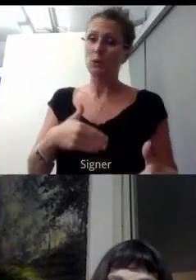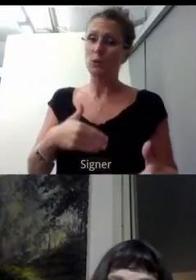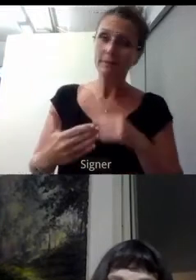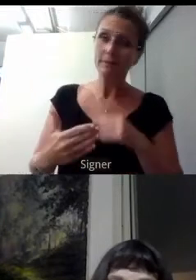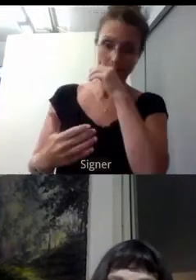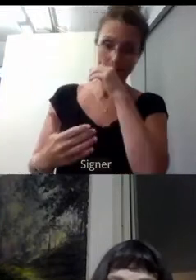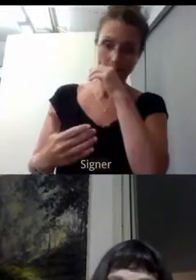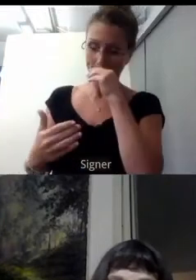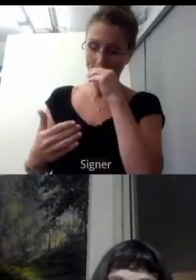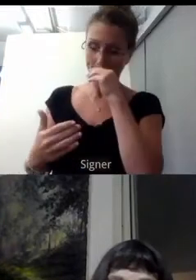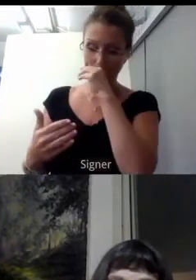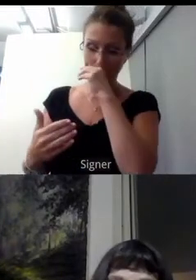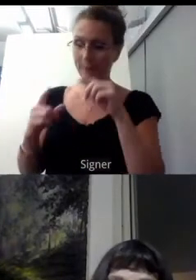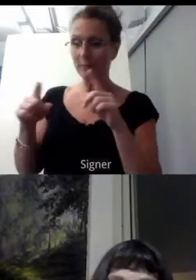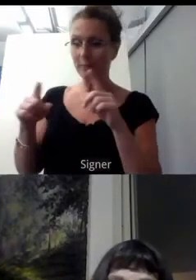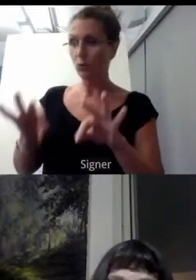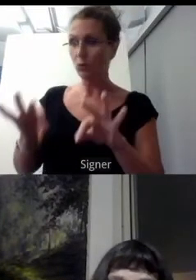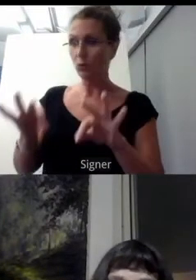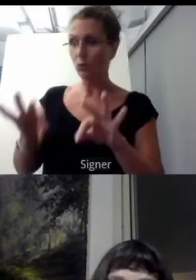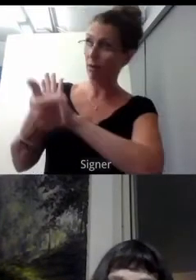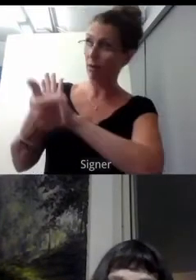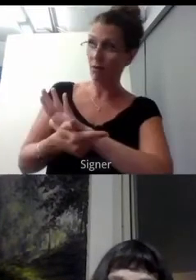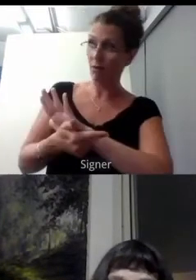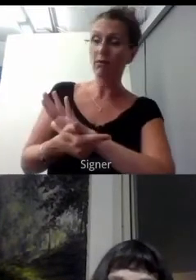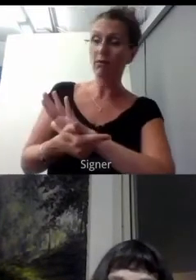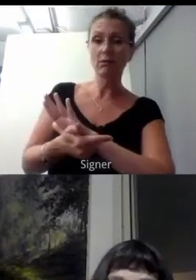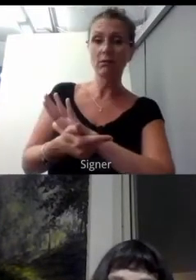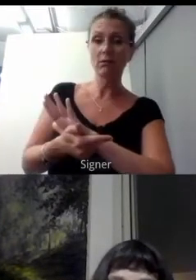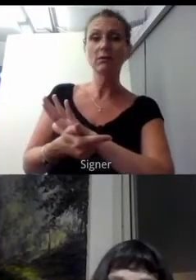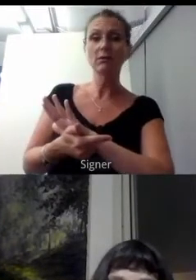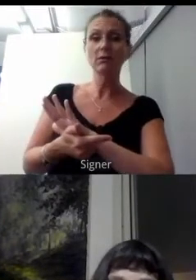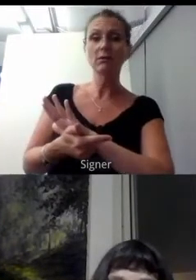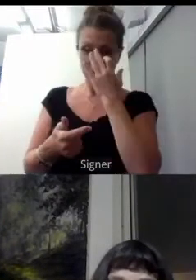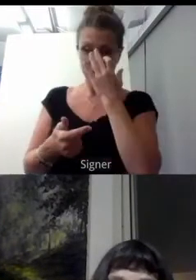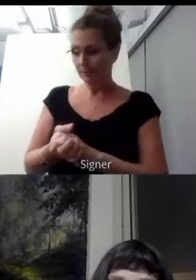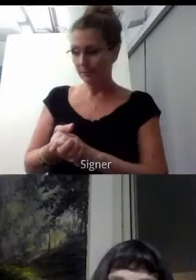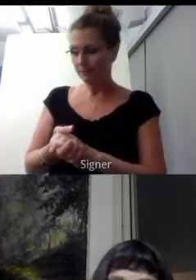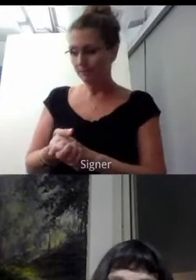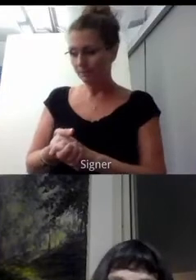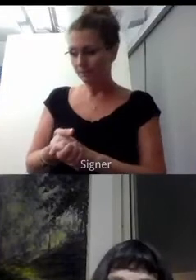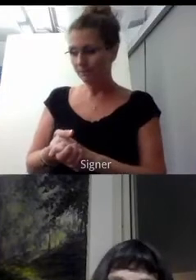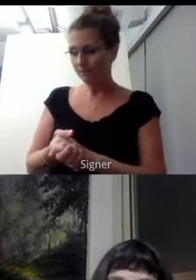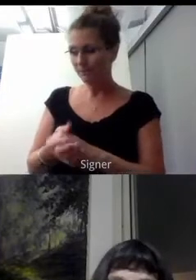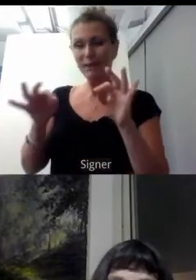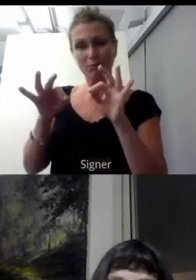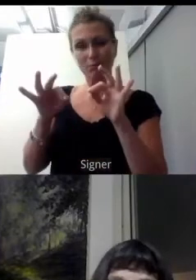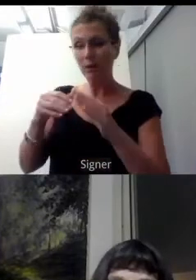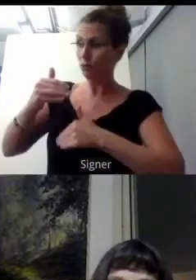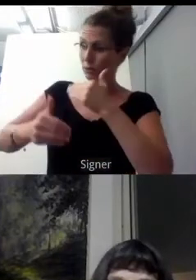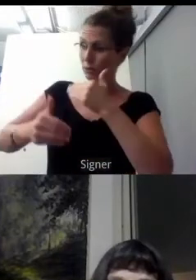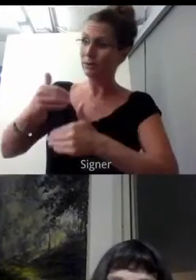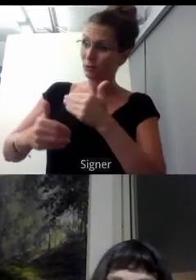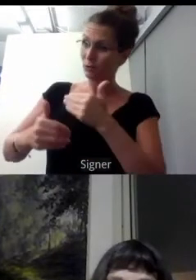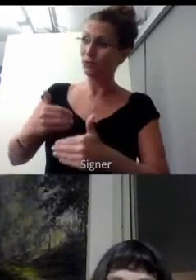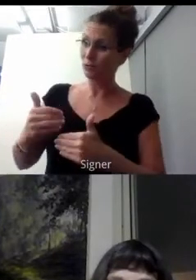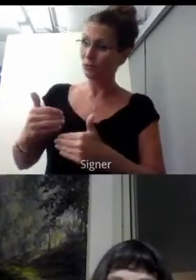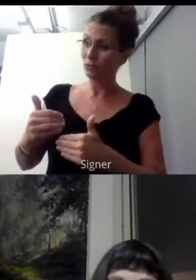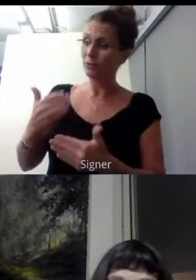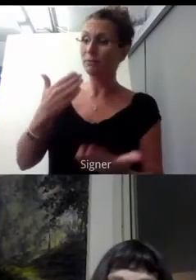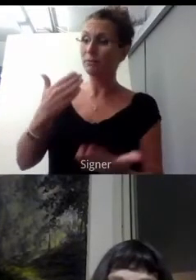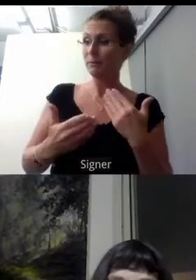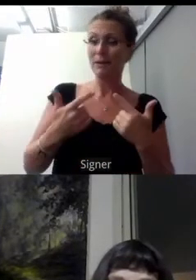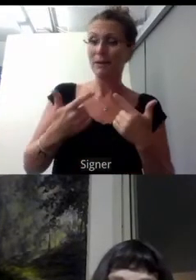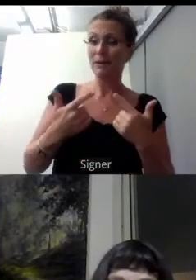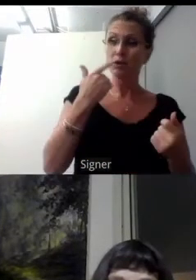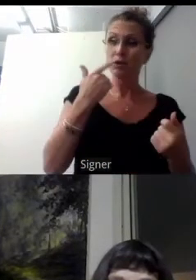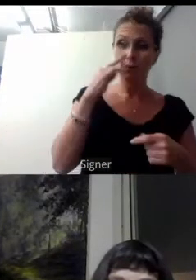just notice and comment procedures may work very well for business, not so well for